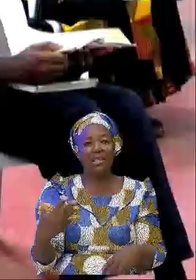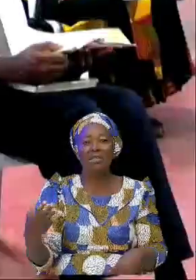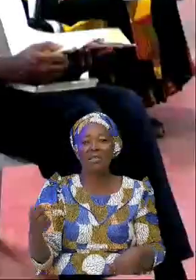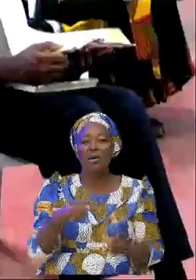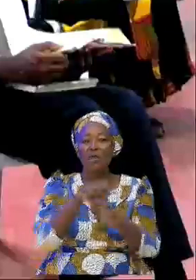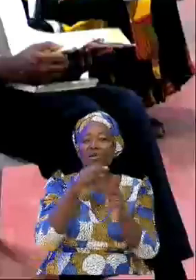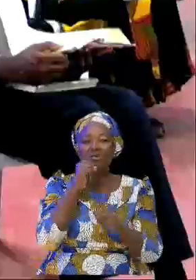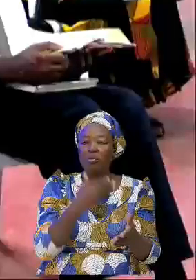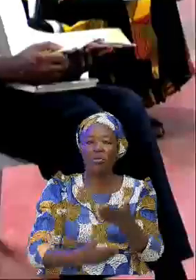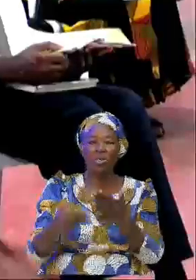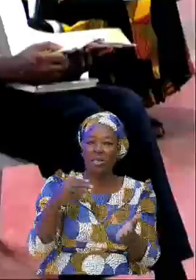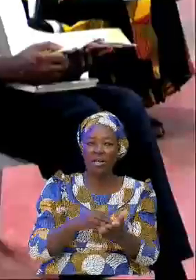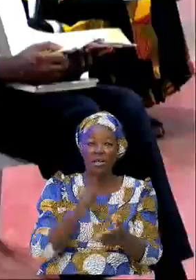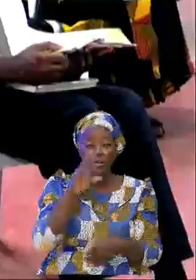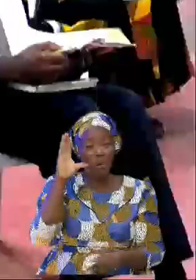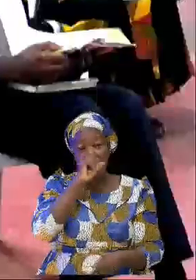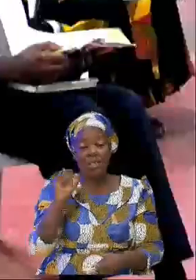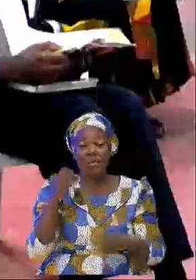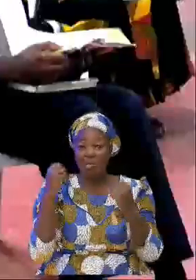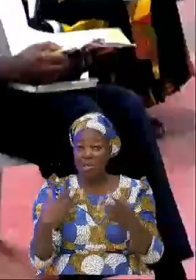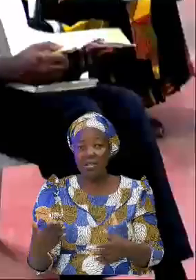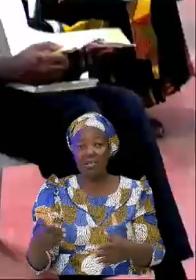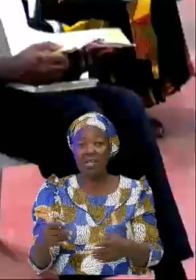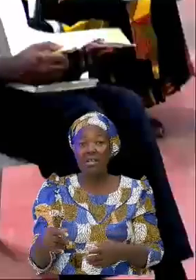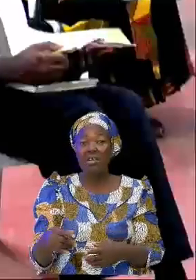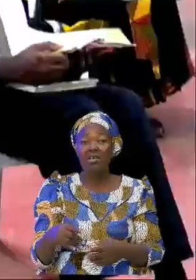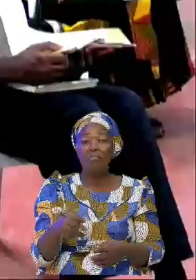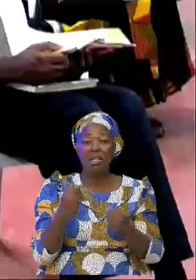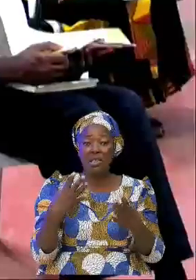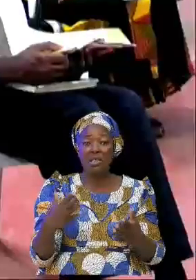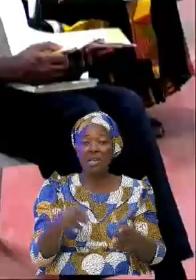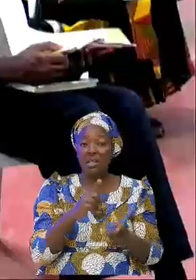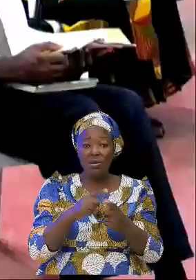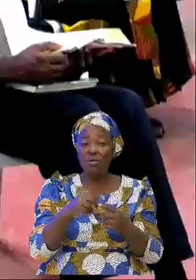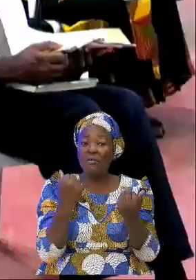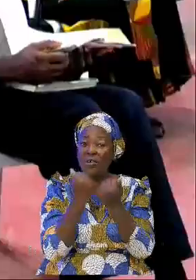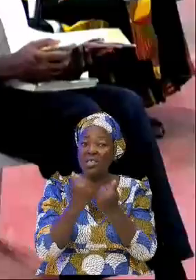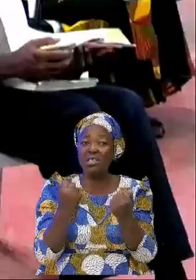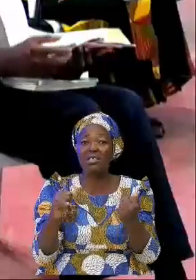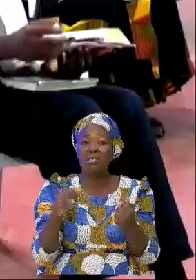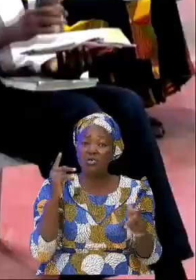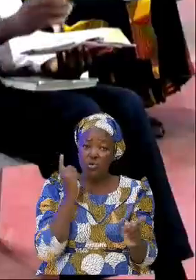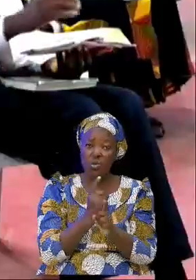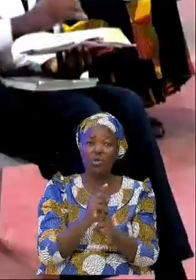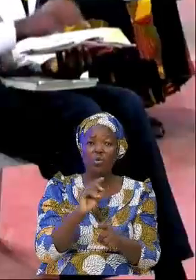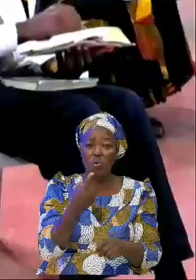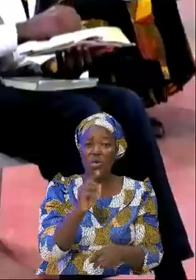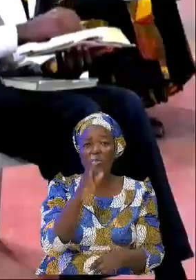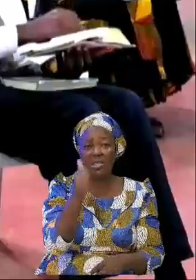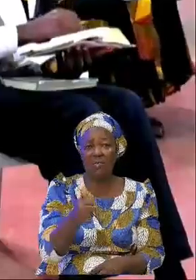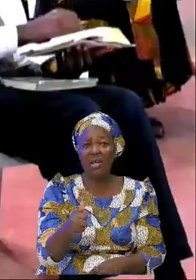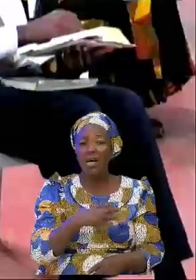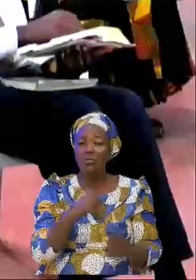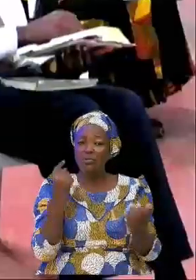You're missing a lot when you are not born again. You're missing a lot. You're fighting against the